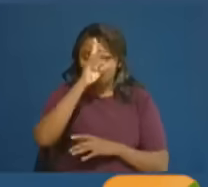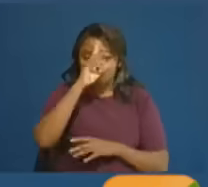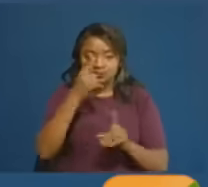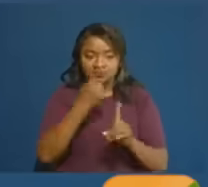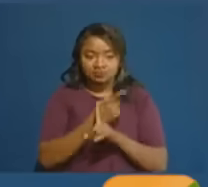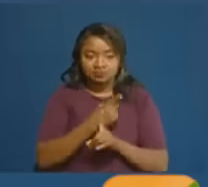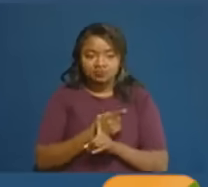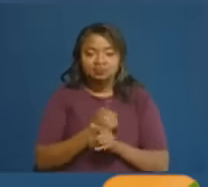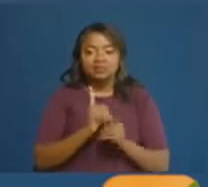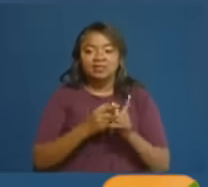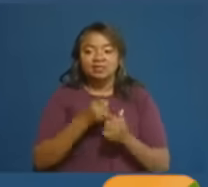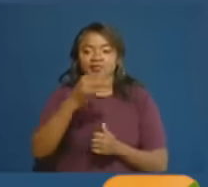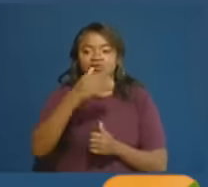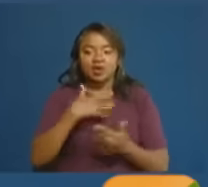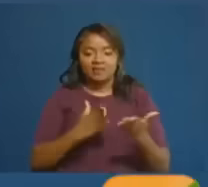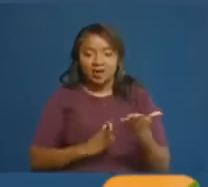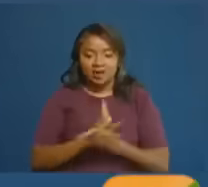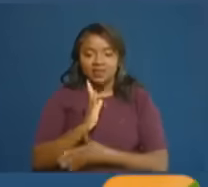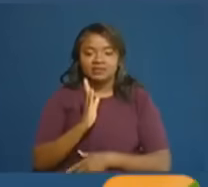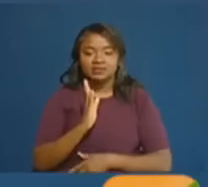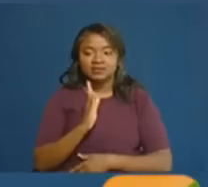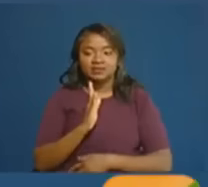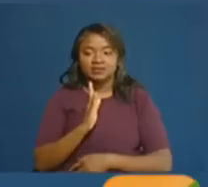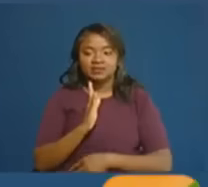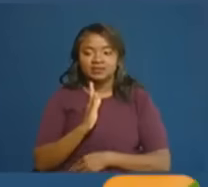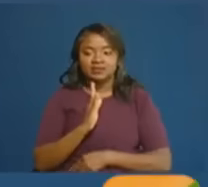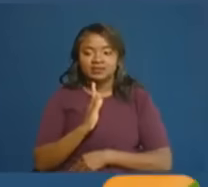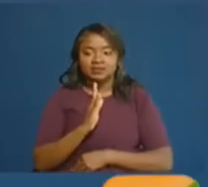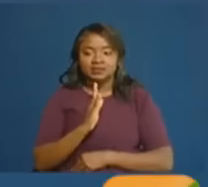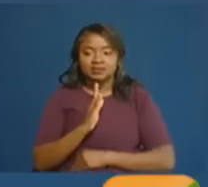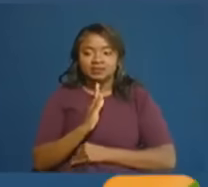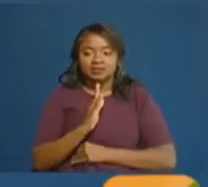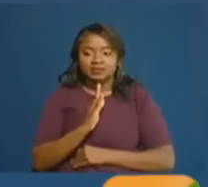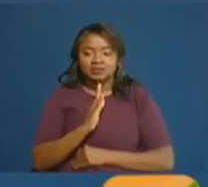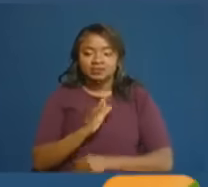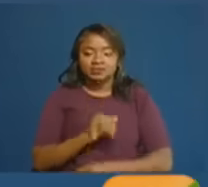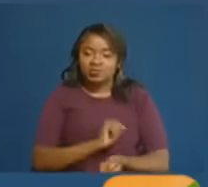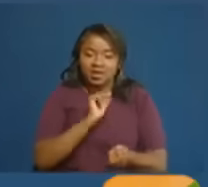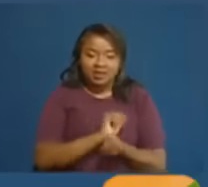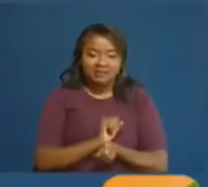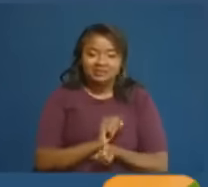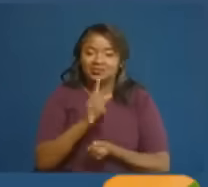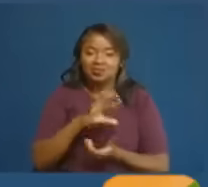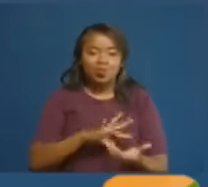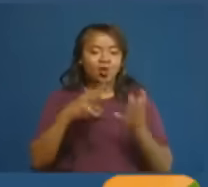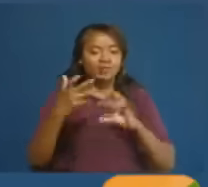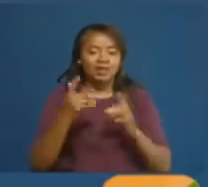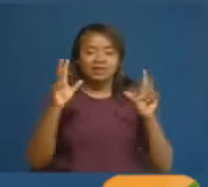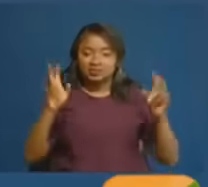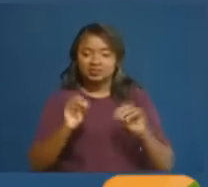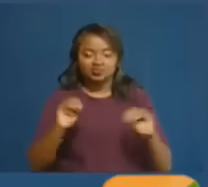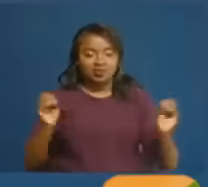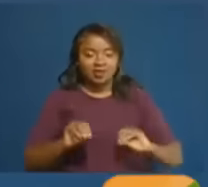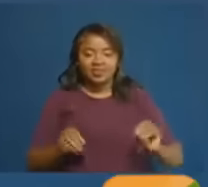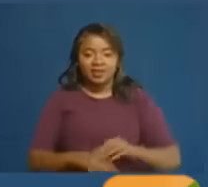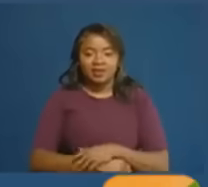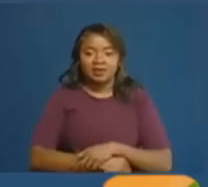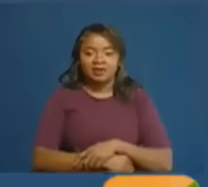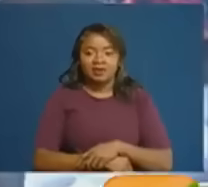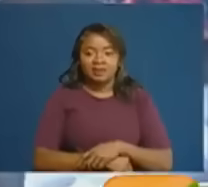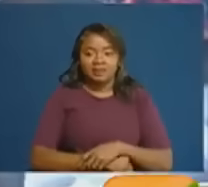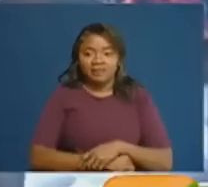to redress. It's as simple as that. Let's not complicate the matter. And you know, so is there a right to go to